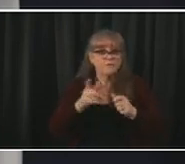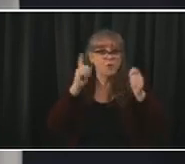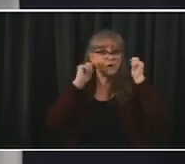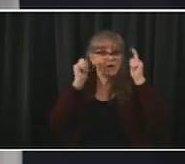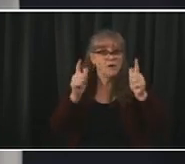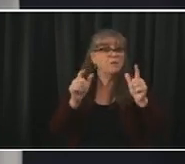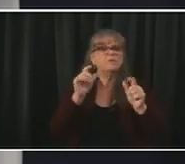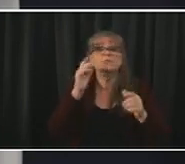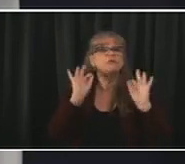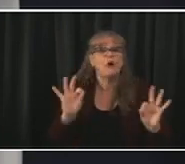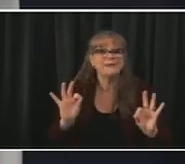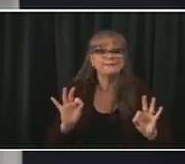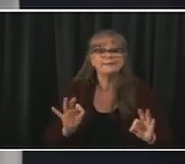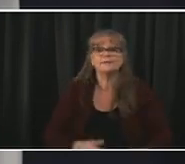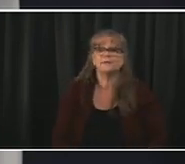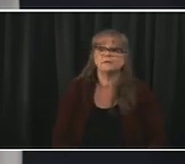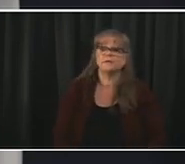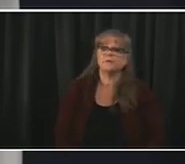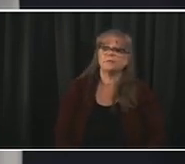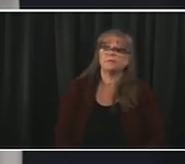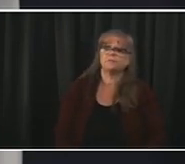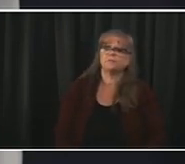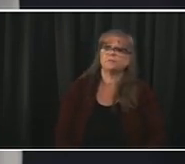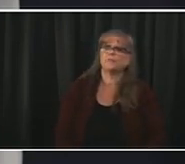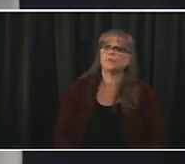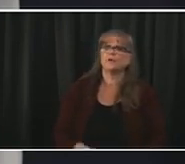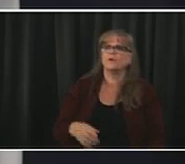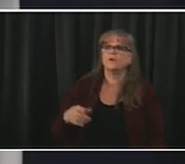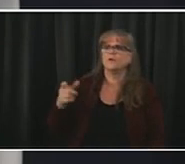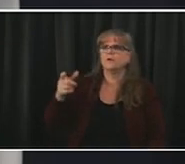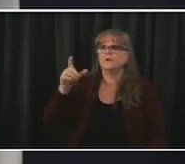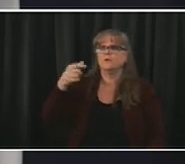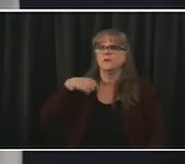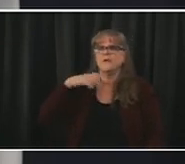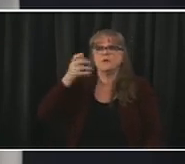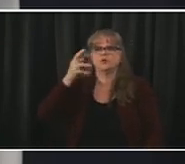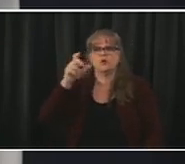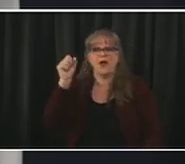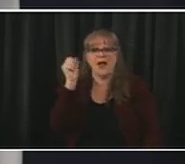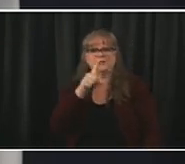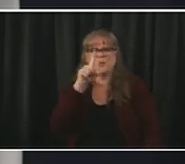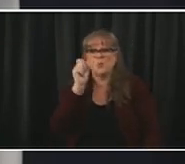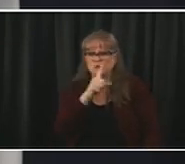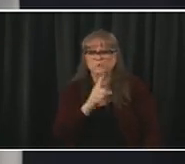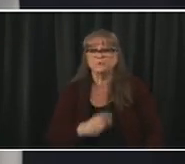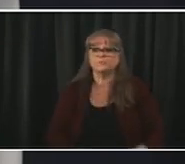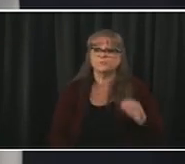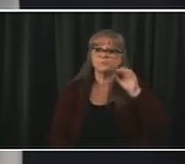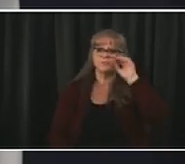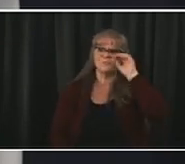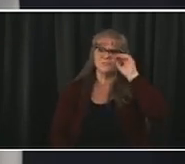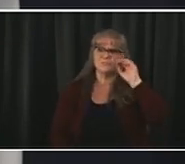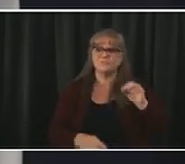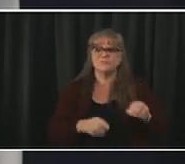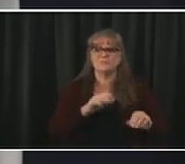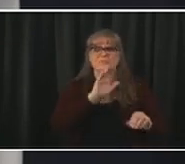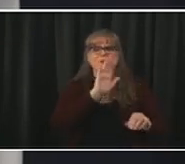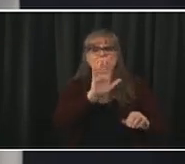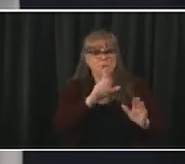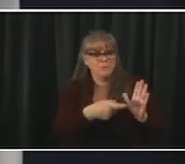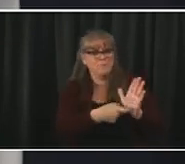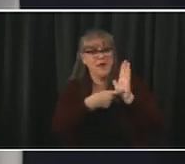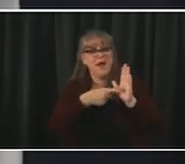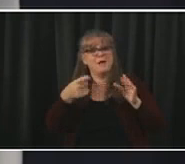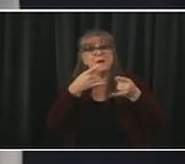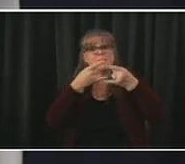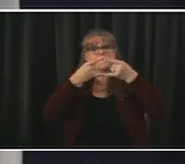Governor Charles Ashby from the Grand Junction Daily Sentinel. So it looks like that your mandatory mask order is due